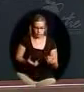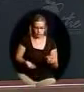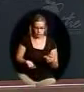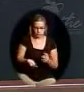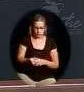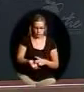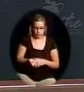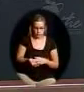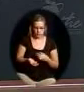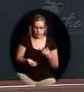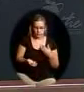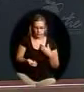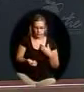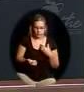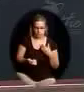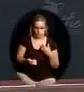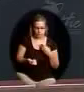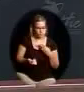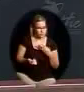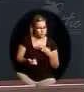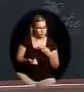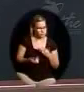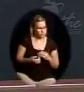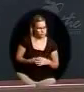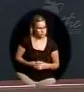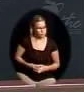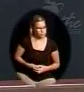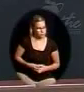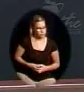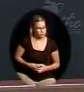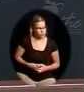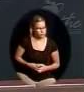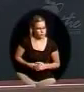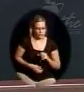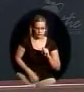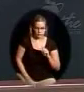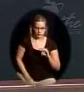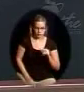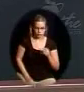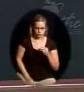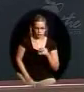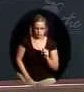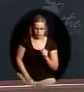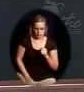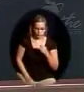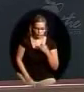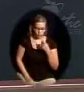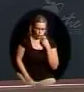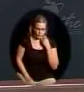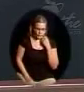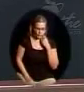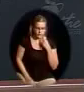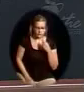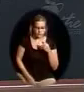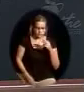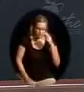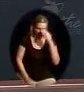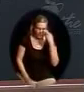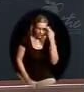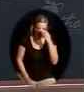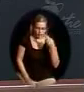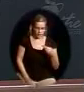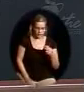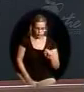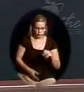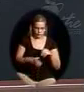that they have for a soccer match. St. James is a relatively recent Catholic high school that resides within our school